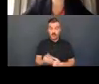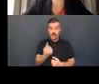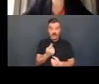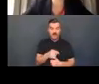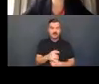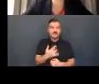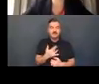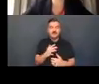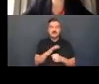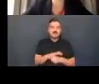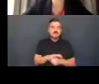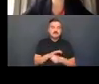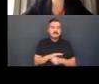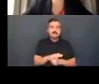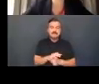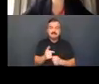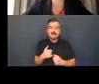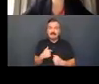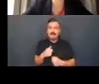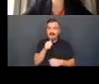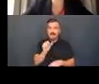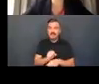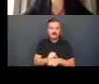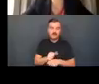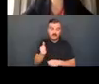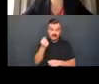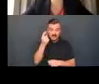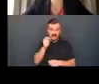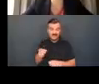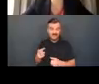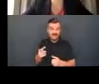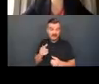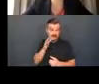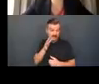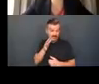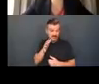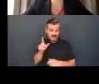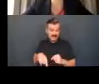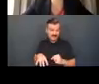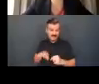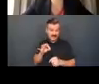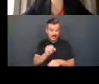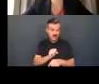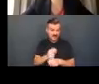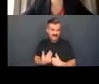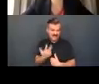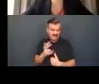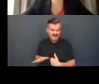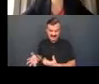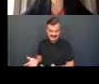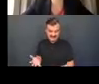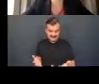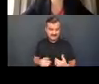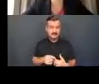over her newly unemployed status as she was a mother to three young children and unable to find work. It's been